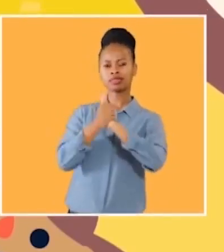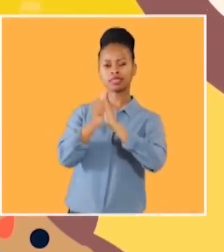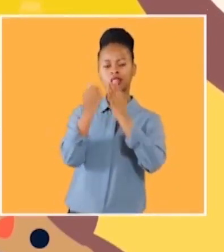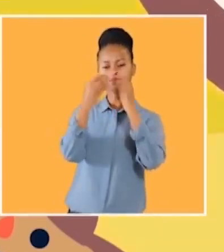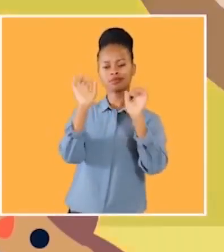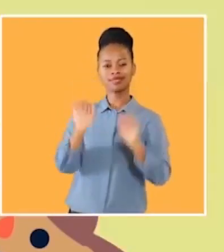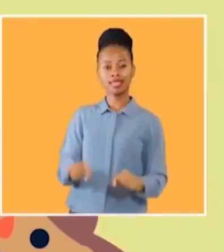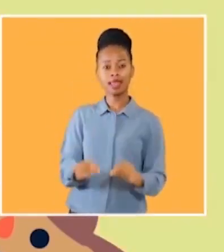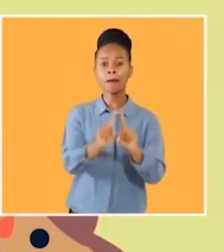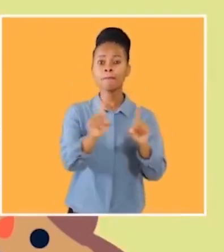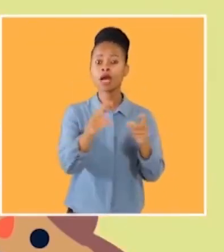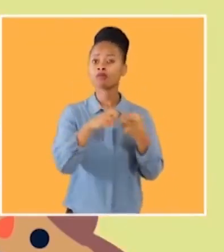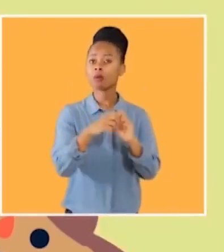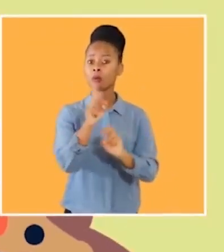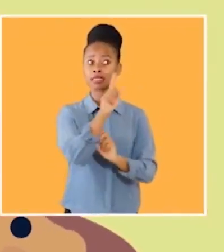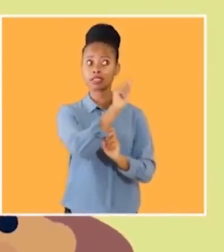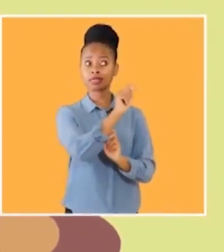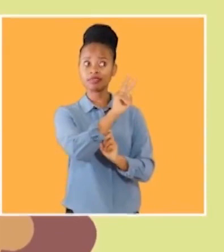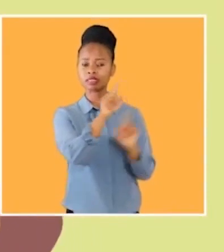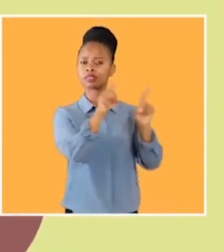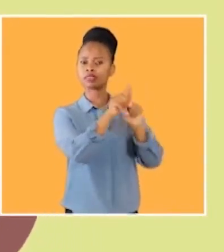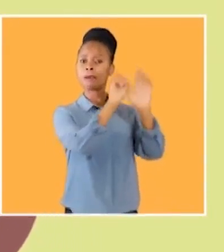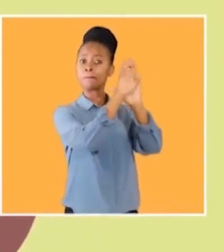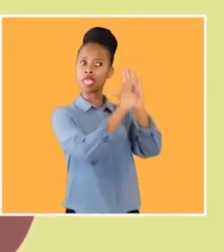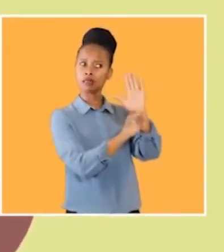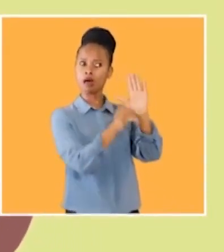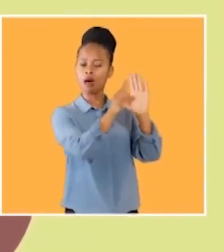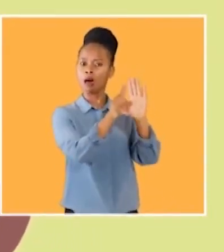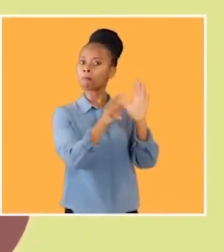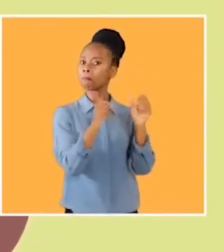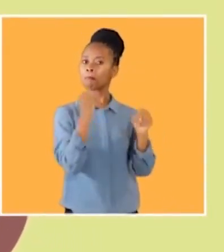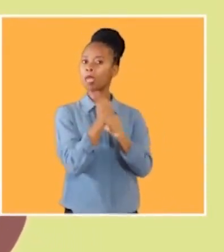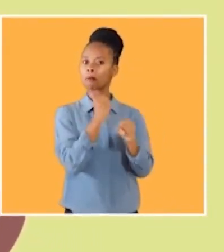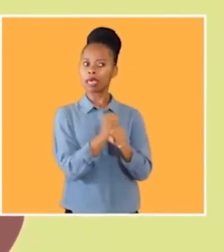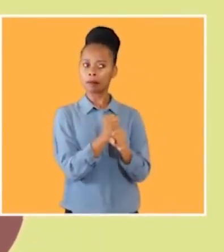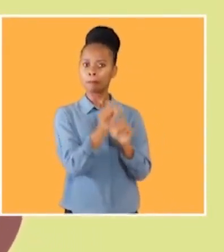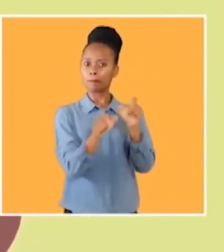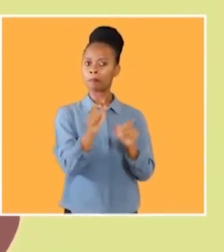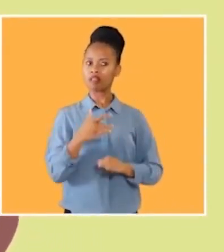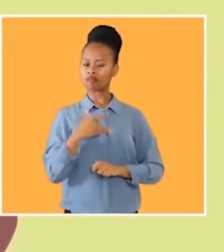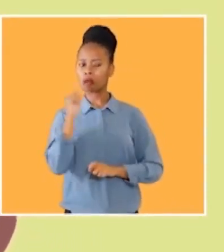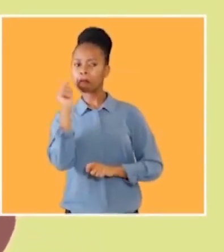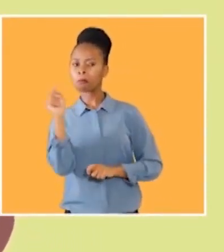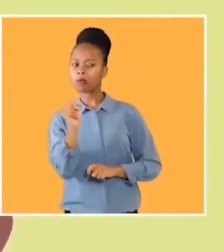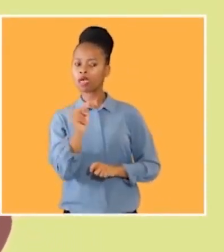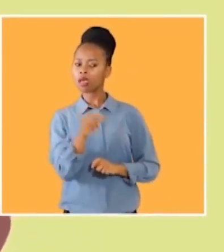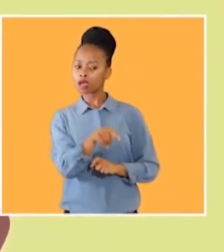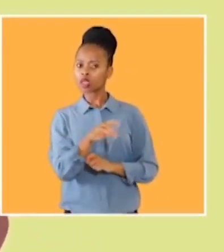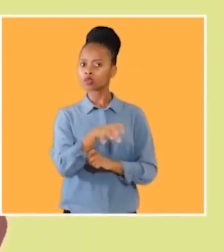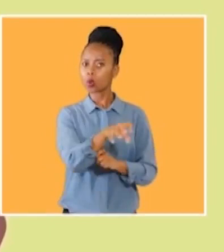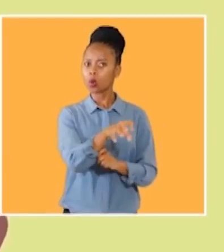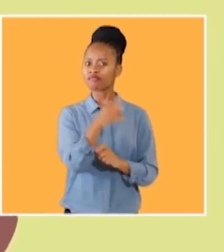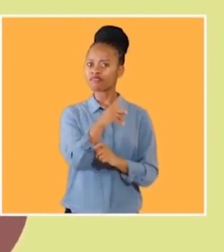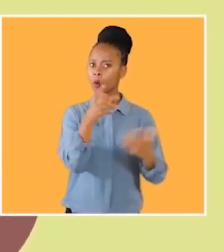However, toys and play materials are quite often perceived and advertised as typically for